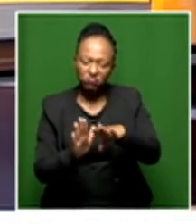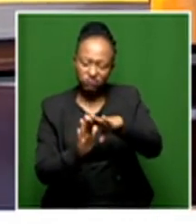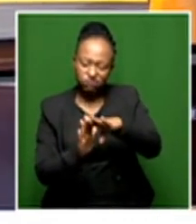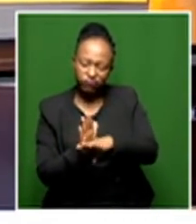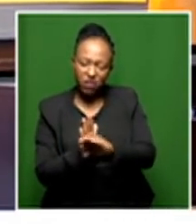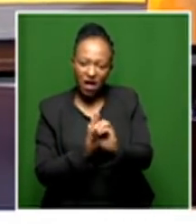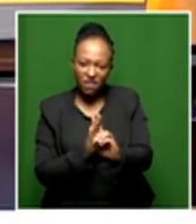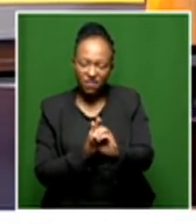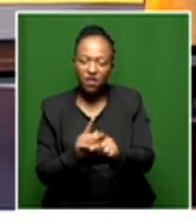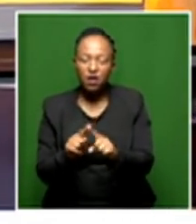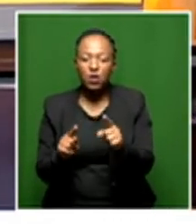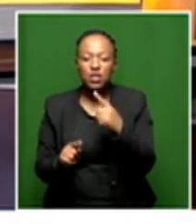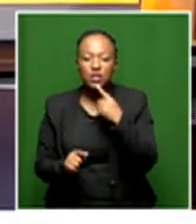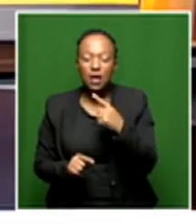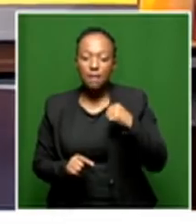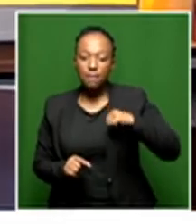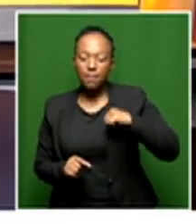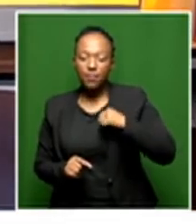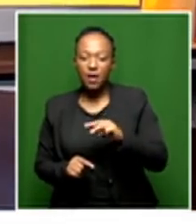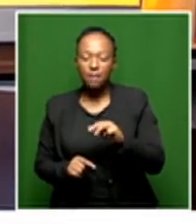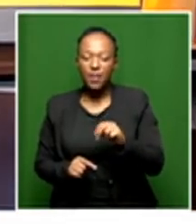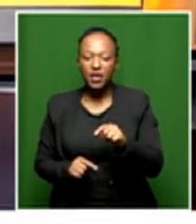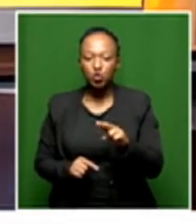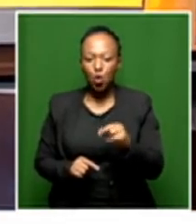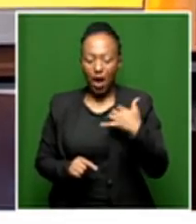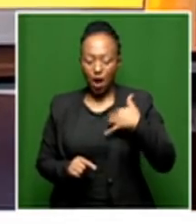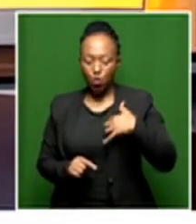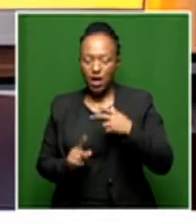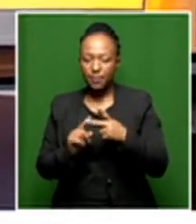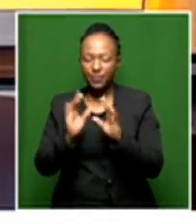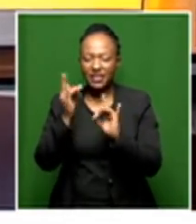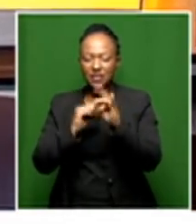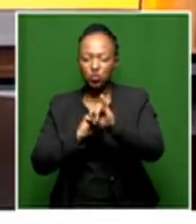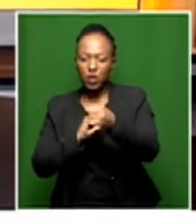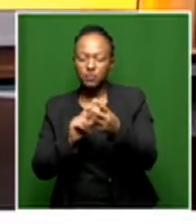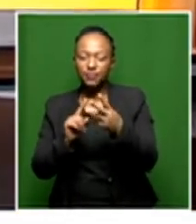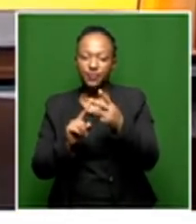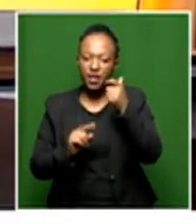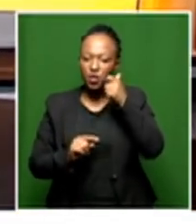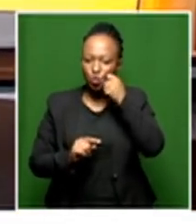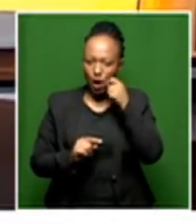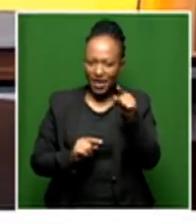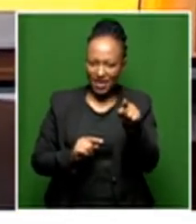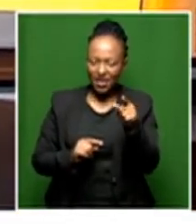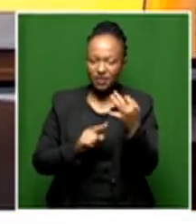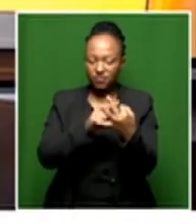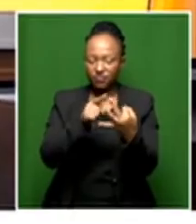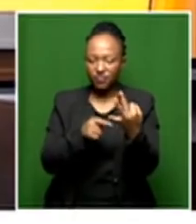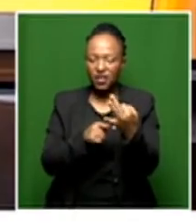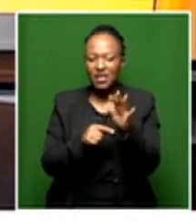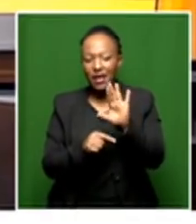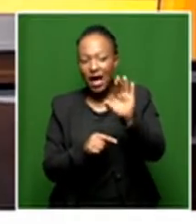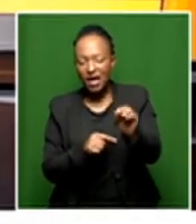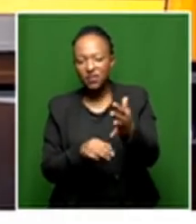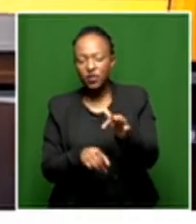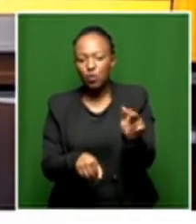was asked that the metros, Ekurhuleni, City of Johannesburg, and Tshwane at the time, they were asked to monitor